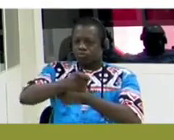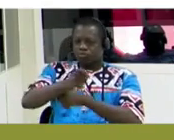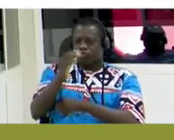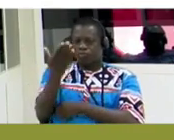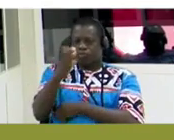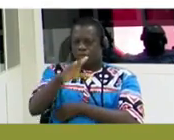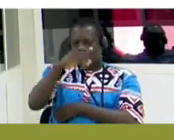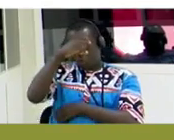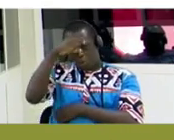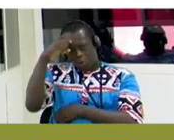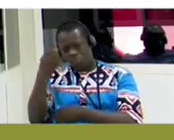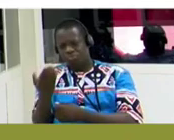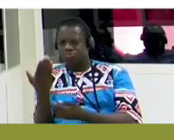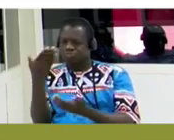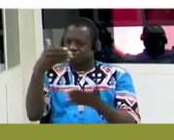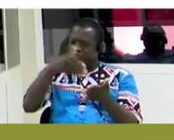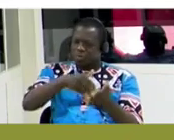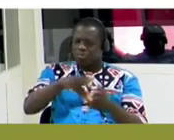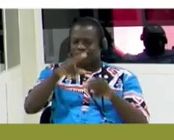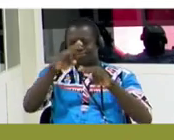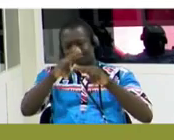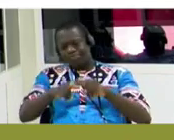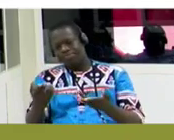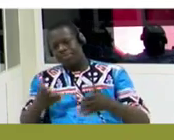say, enjoy themselves, buy drinks, sit down, chat.